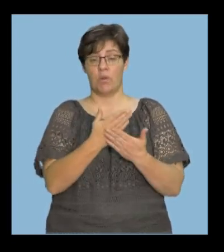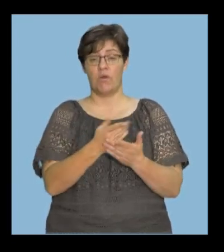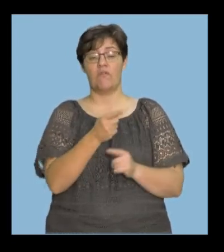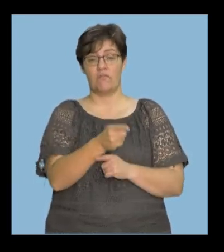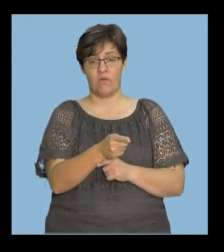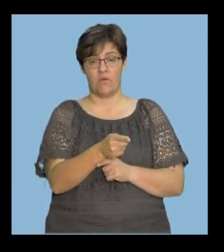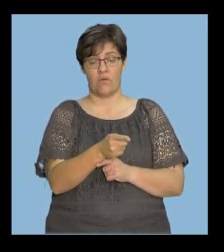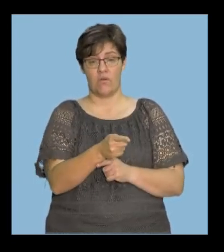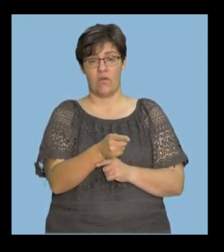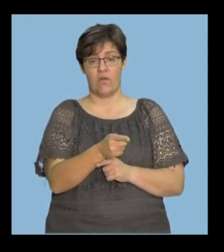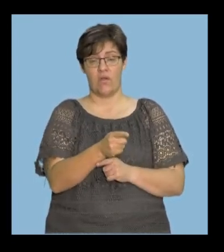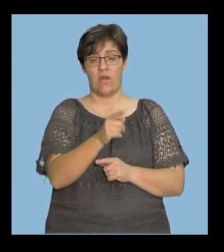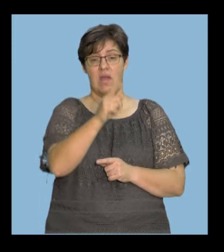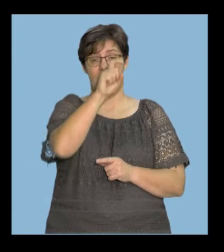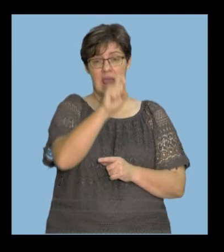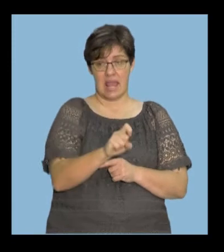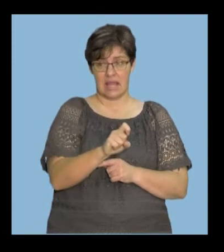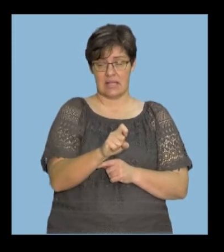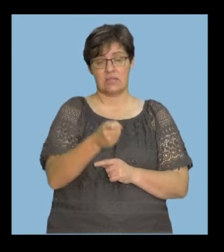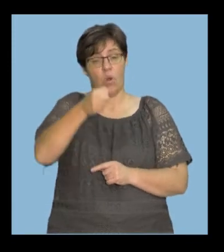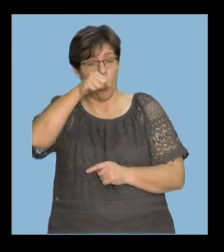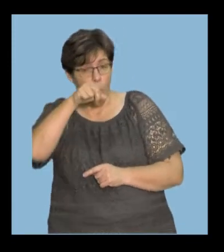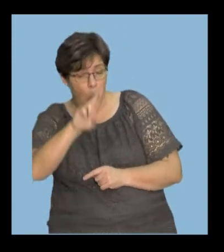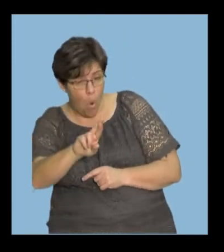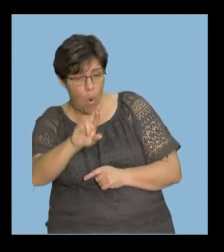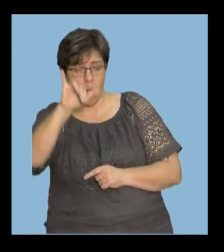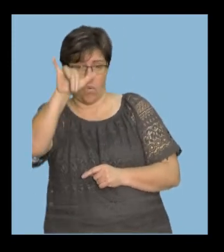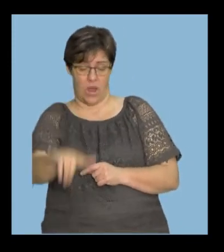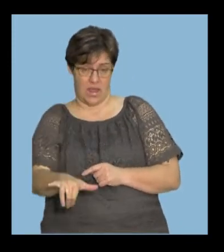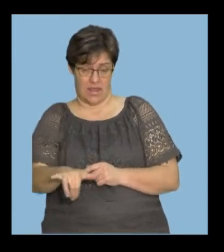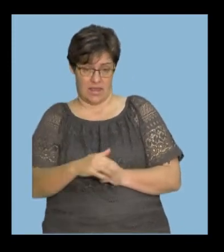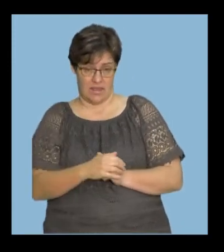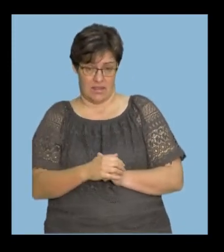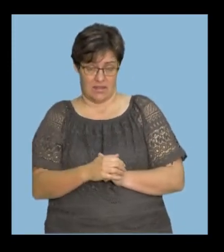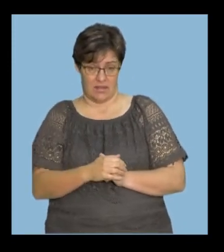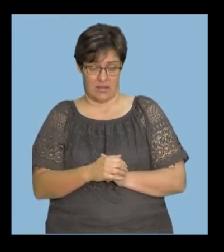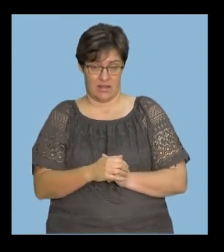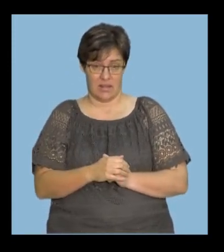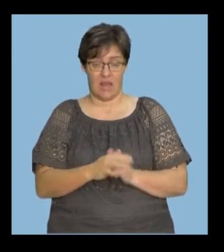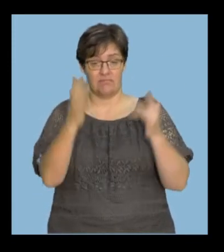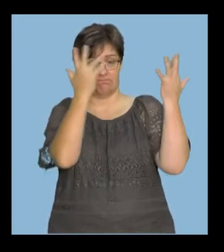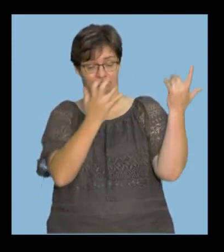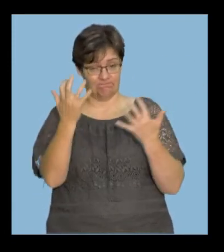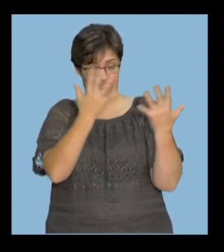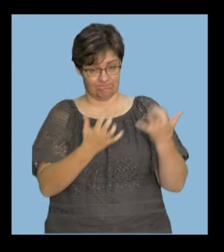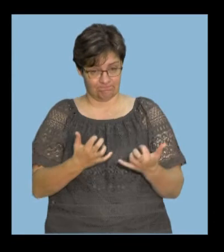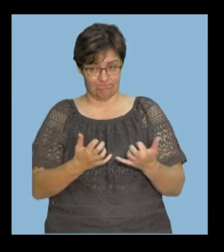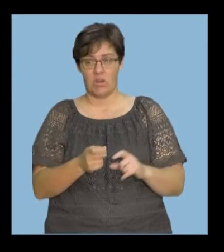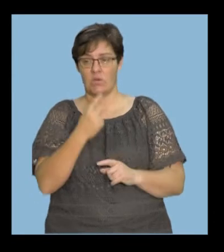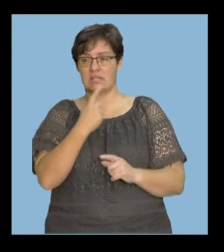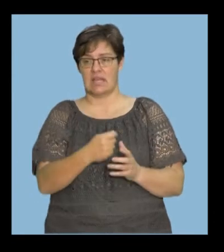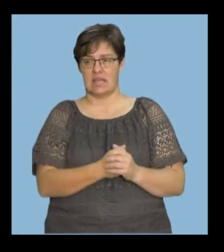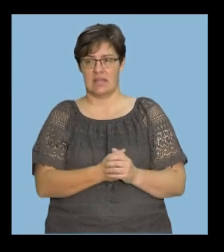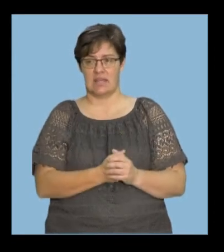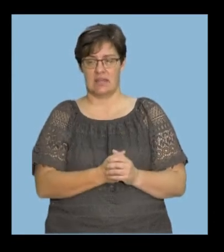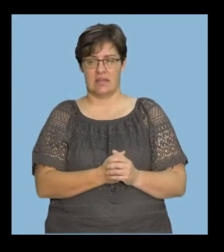of an element being in X or in Y. And so when we do the calculation, we're going